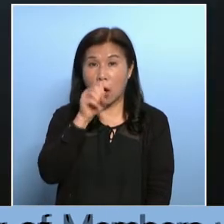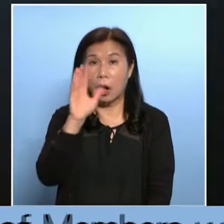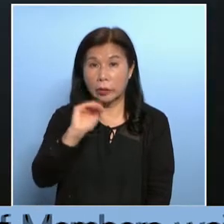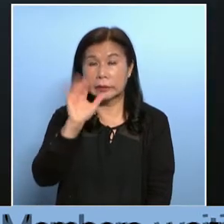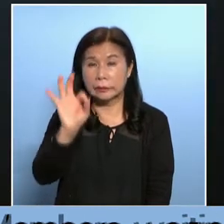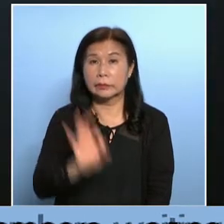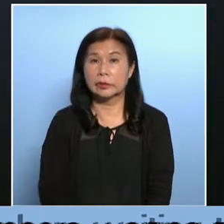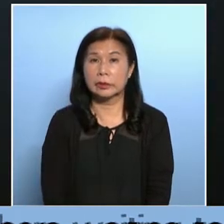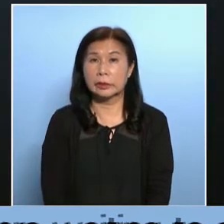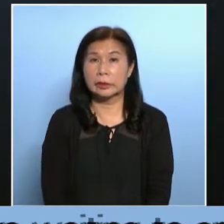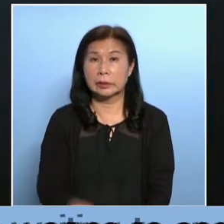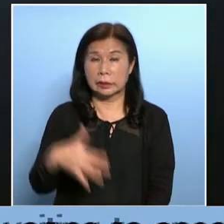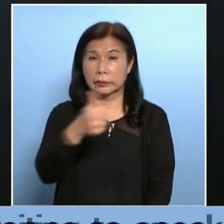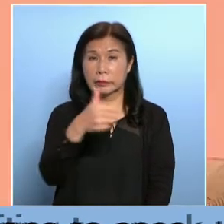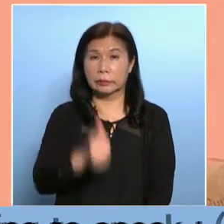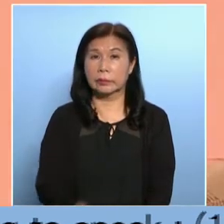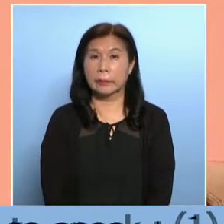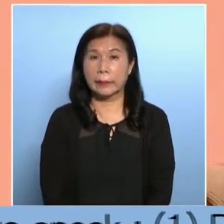Please start.